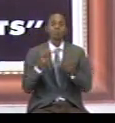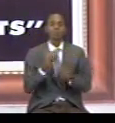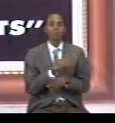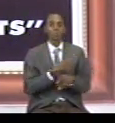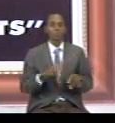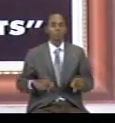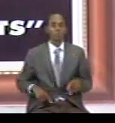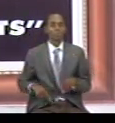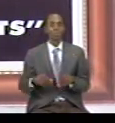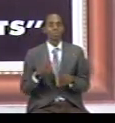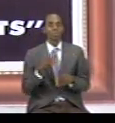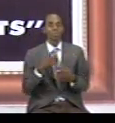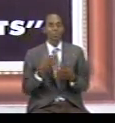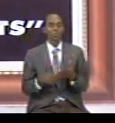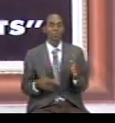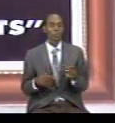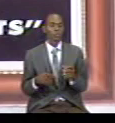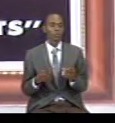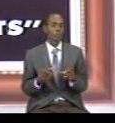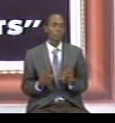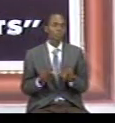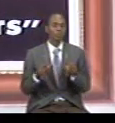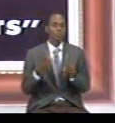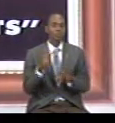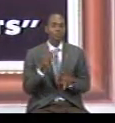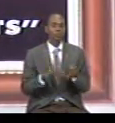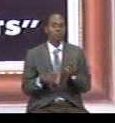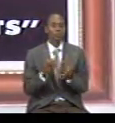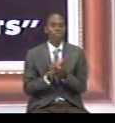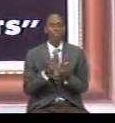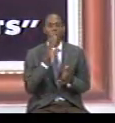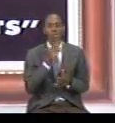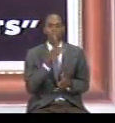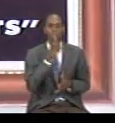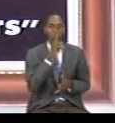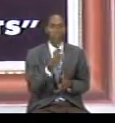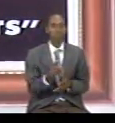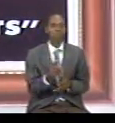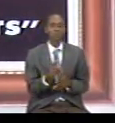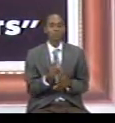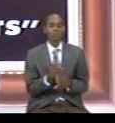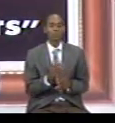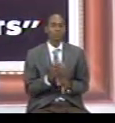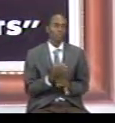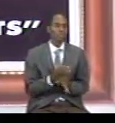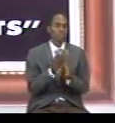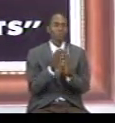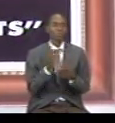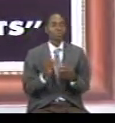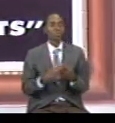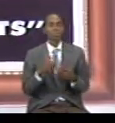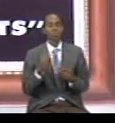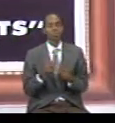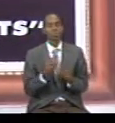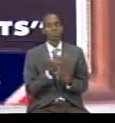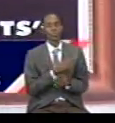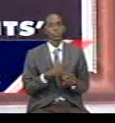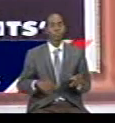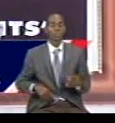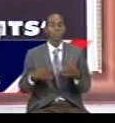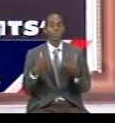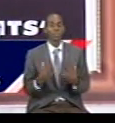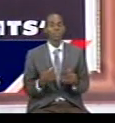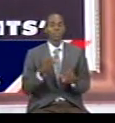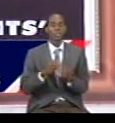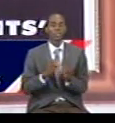really faithful and fruitful and friendly with the Lord? We're coming back to John chapter 15. John